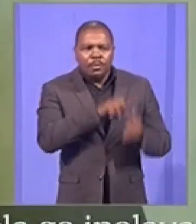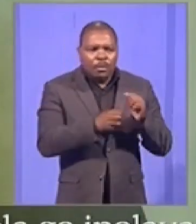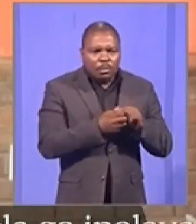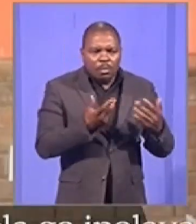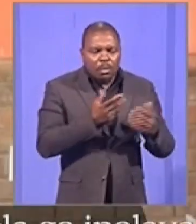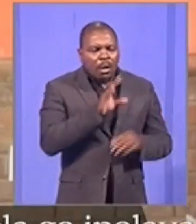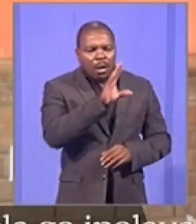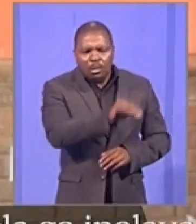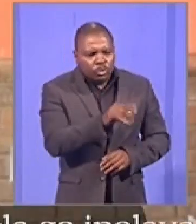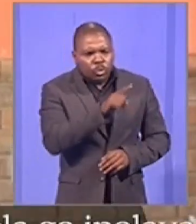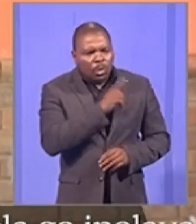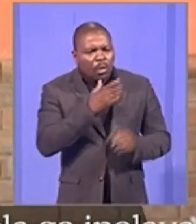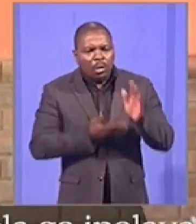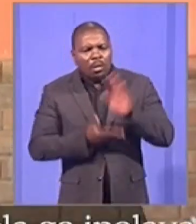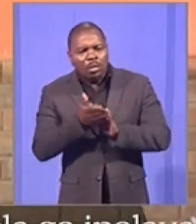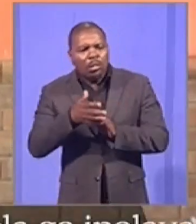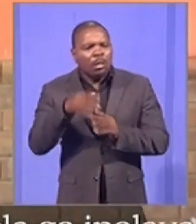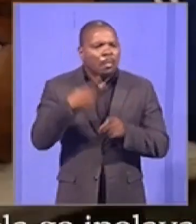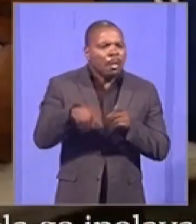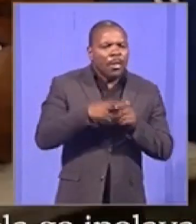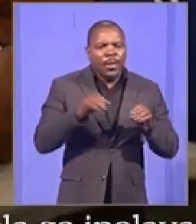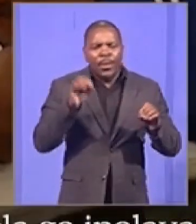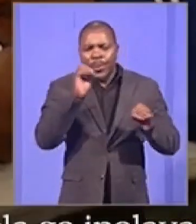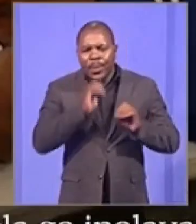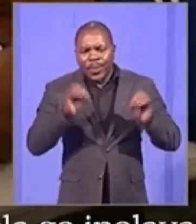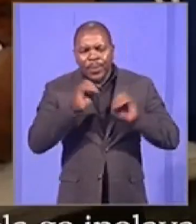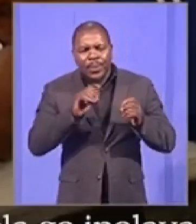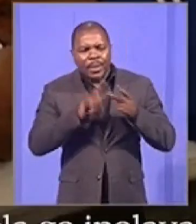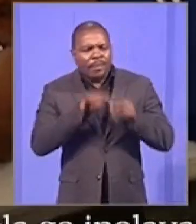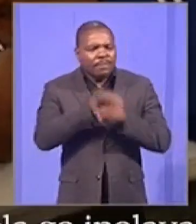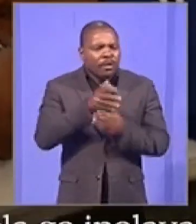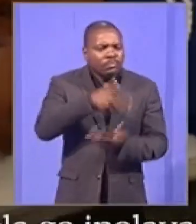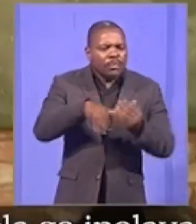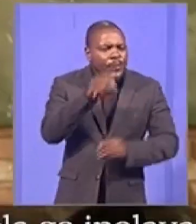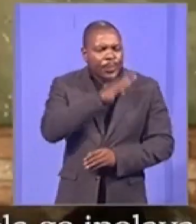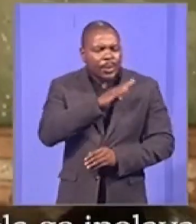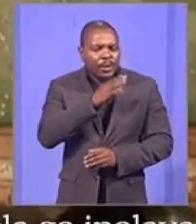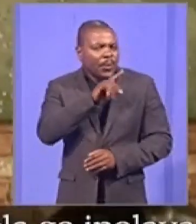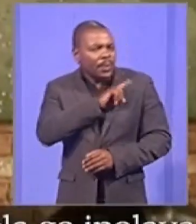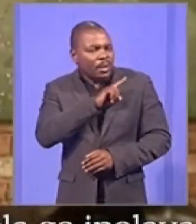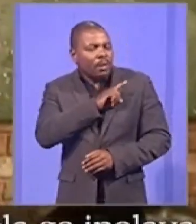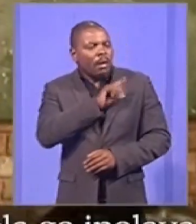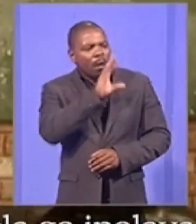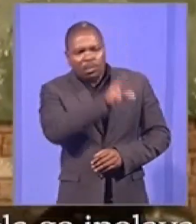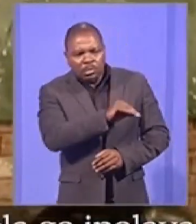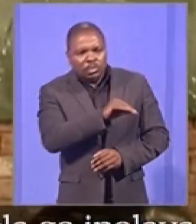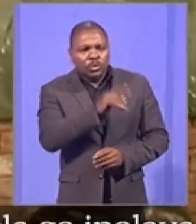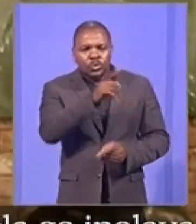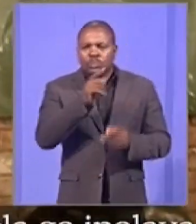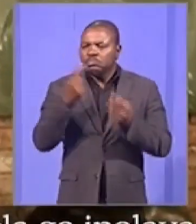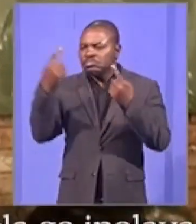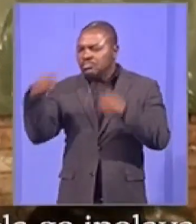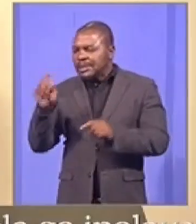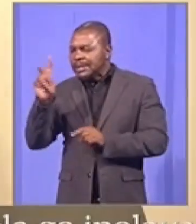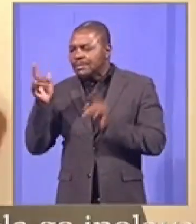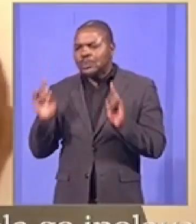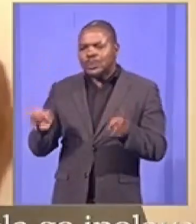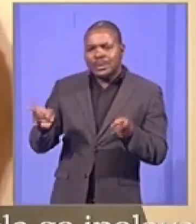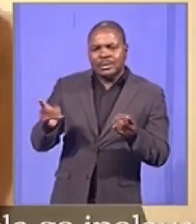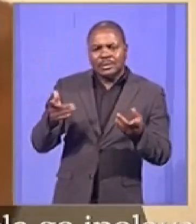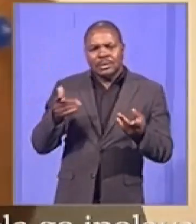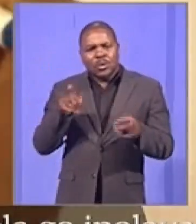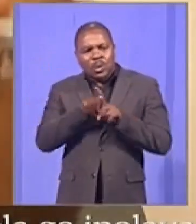reng ka tseko o sa tsamaye, o raloka, o tshameka le ditšhomi tsa gago, go reng ka tseko o sa tsoge o tlo lebelela TV le rena bjana ka